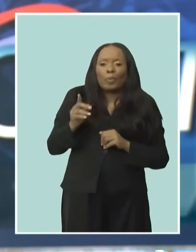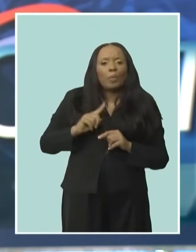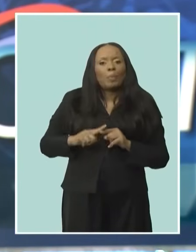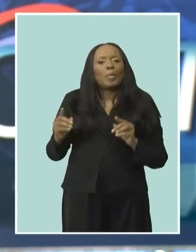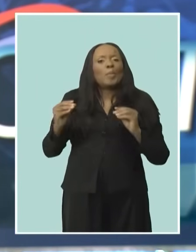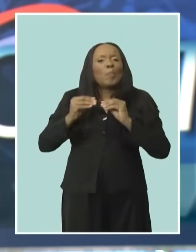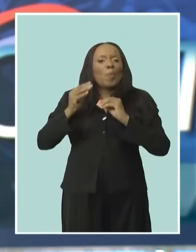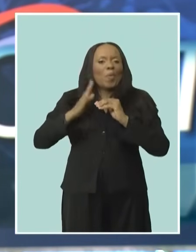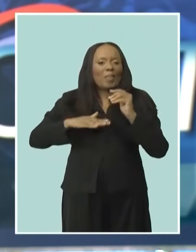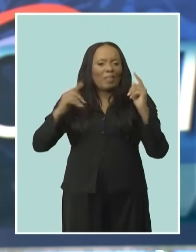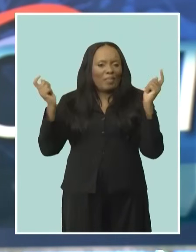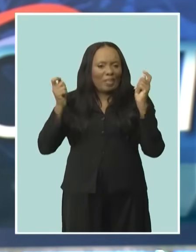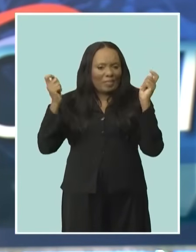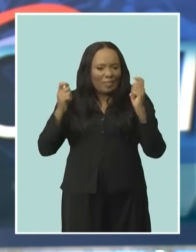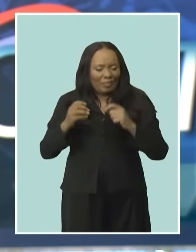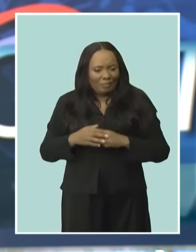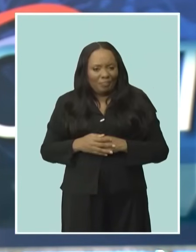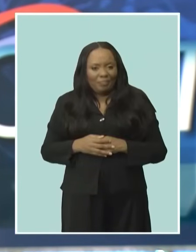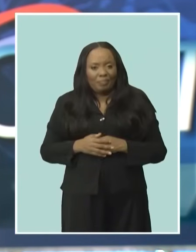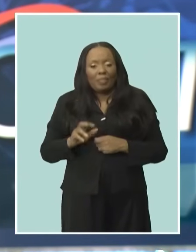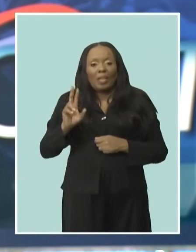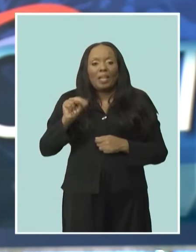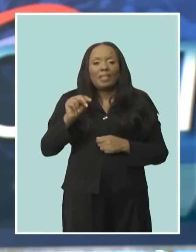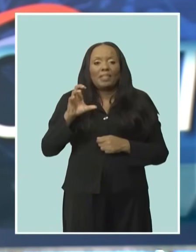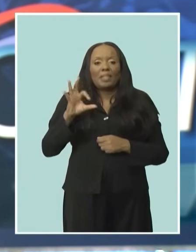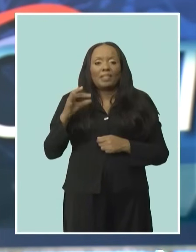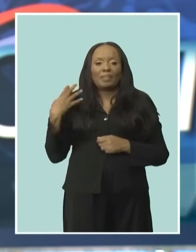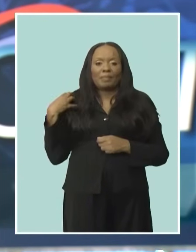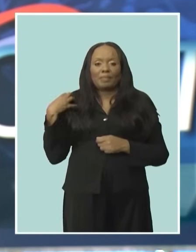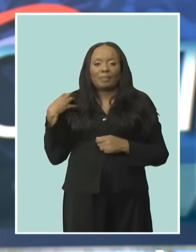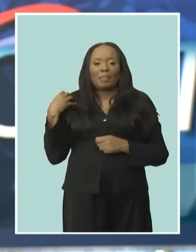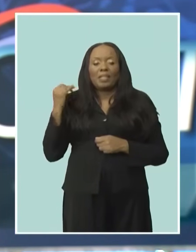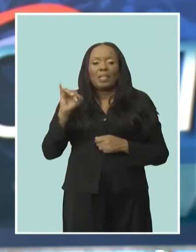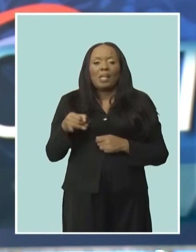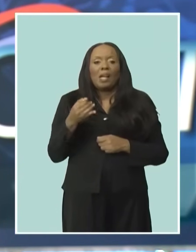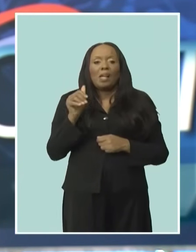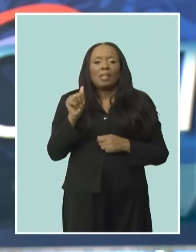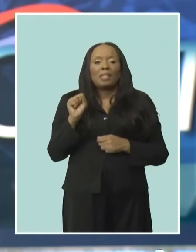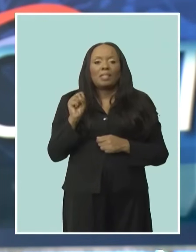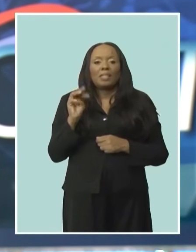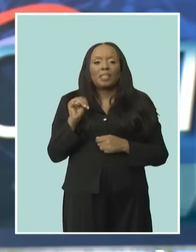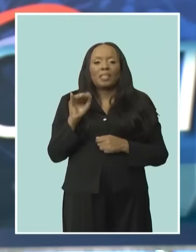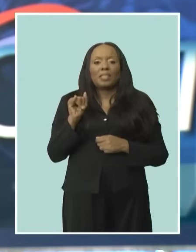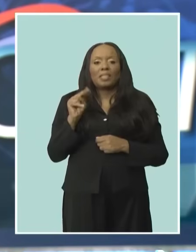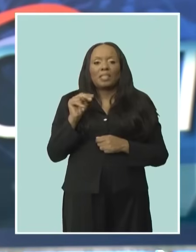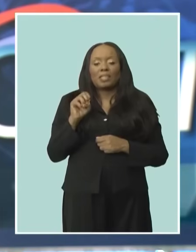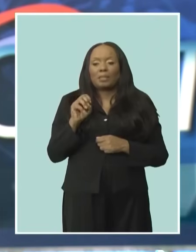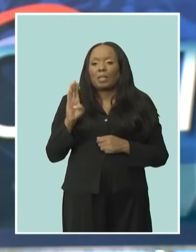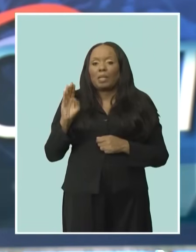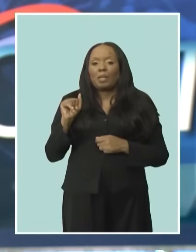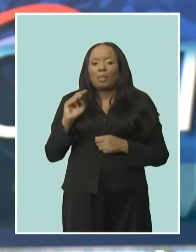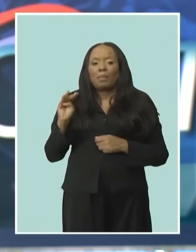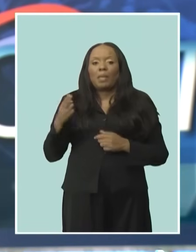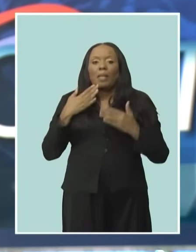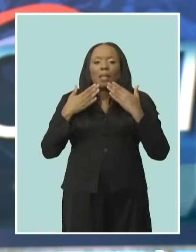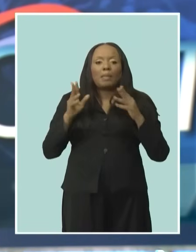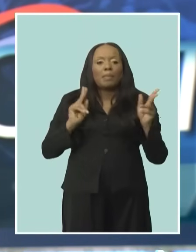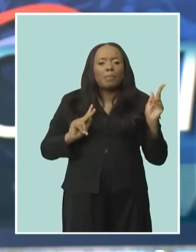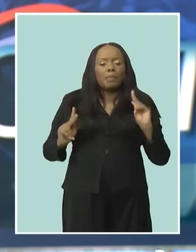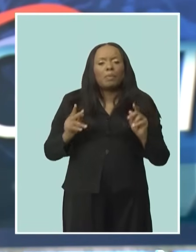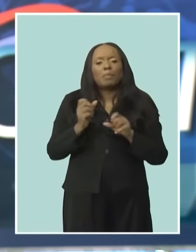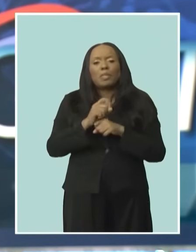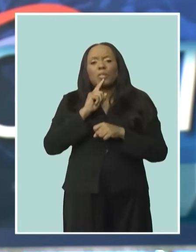NCF chairman, Jasmine Babb, thanked all for the role they play in the festival and urged the public to ensure the festival is